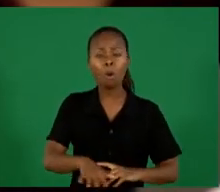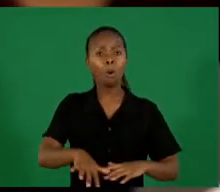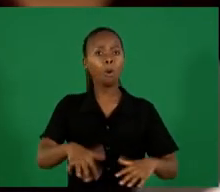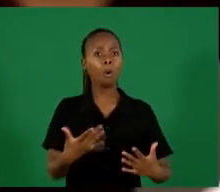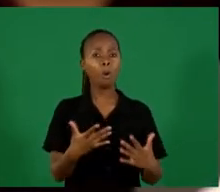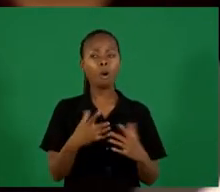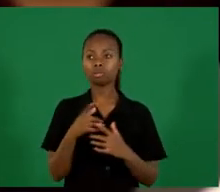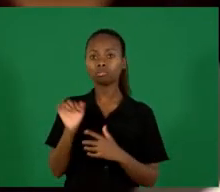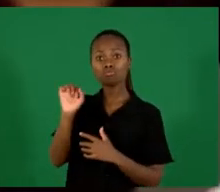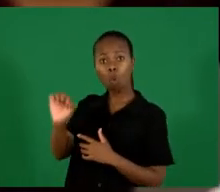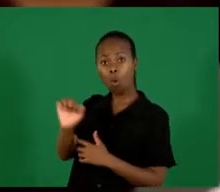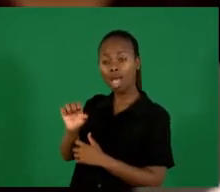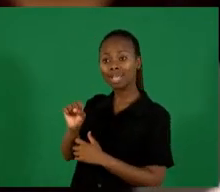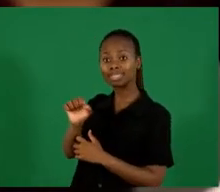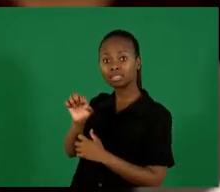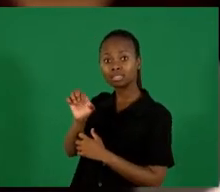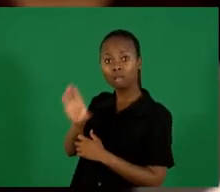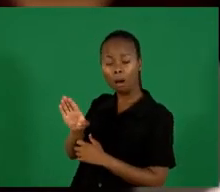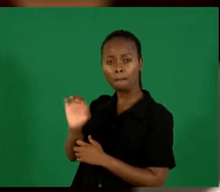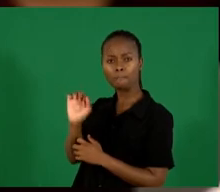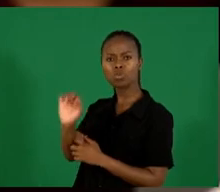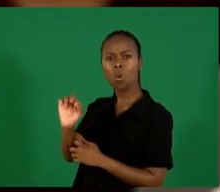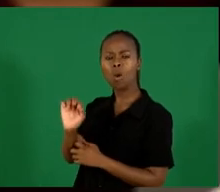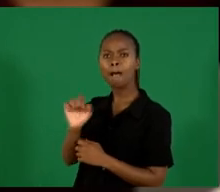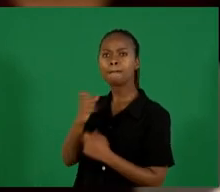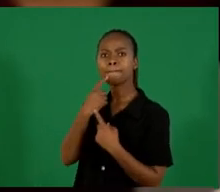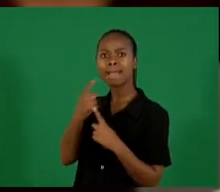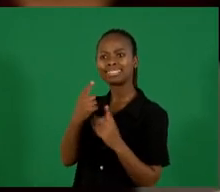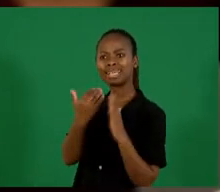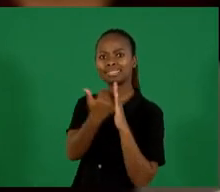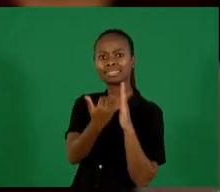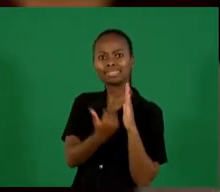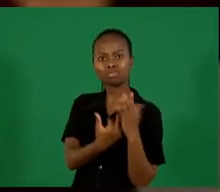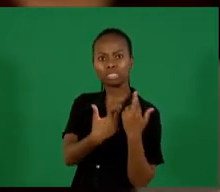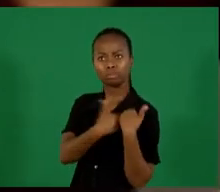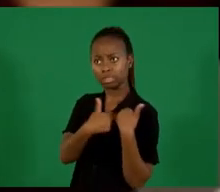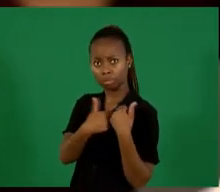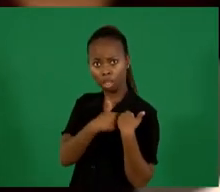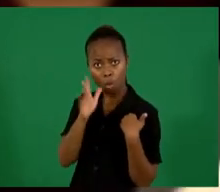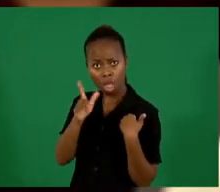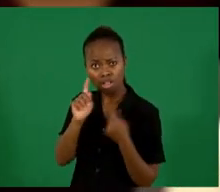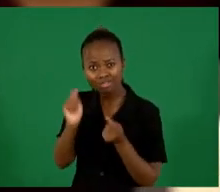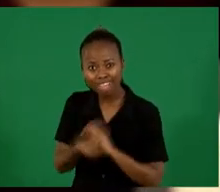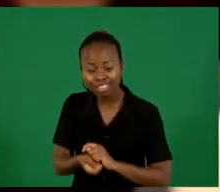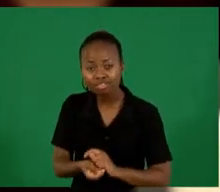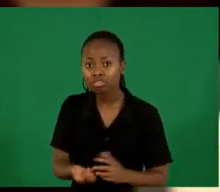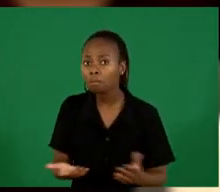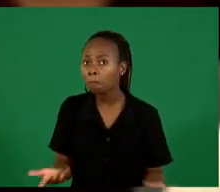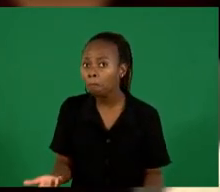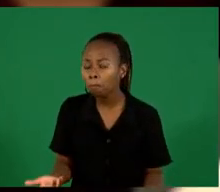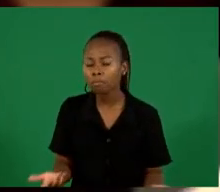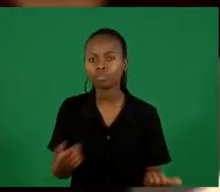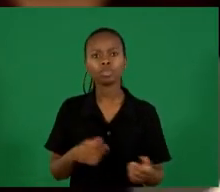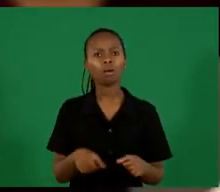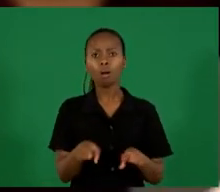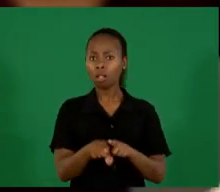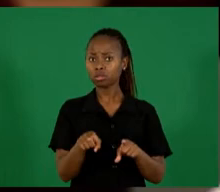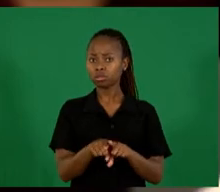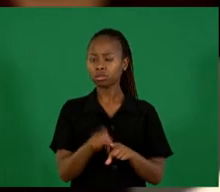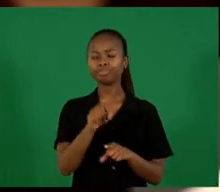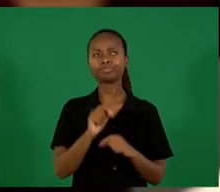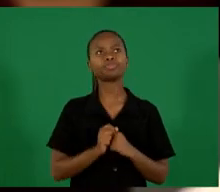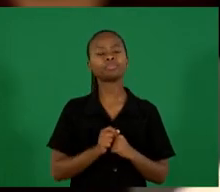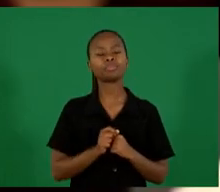the Reserve Bank? And also, does that mean that the discussions have begun on the amendment